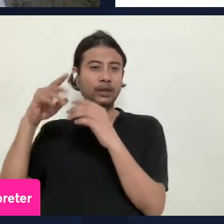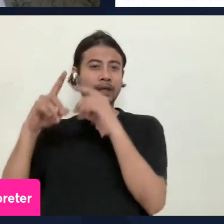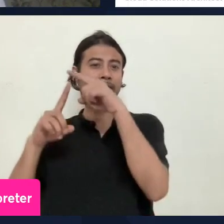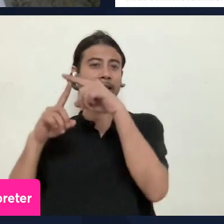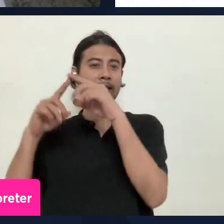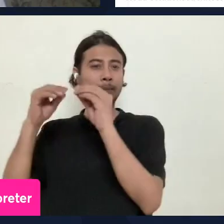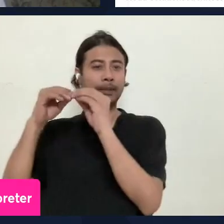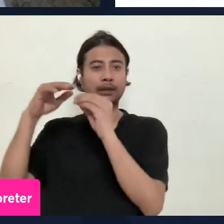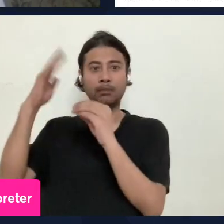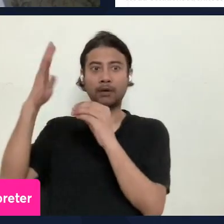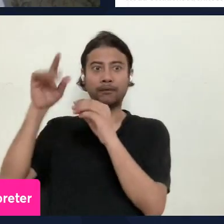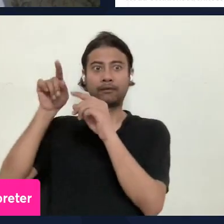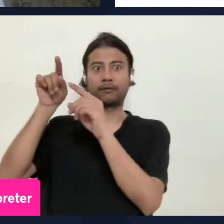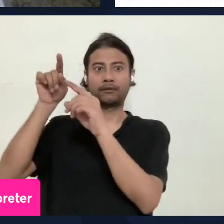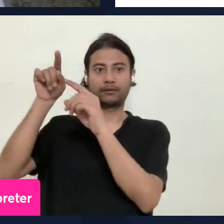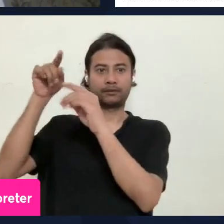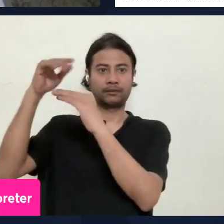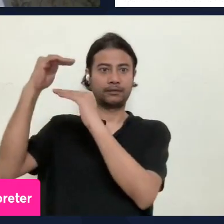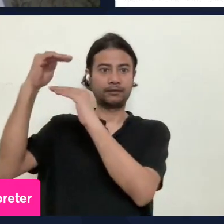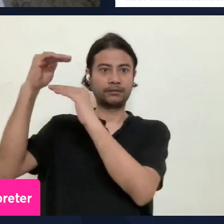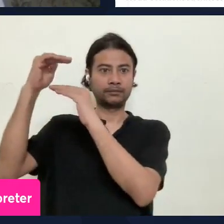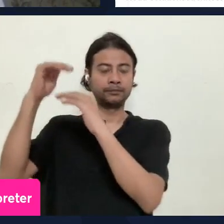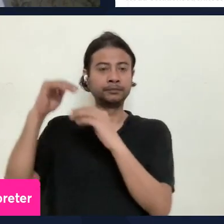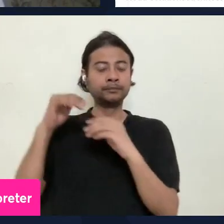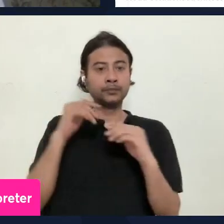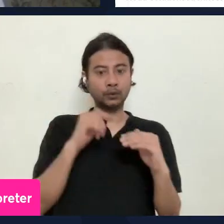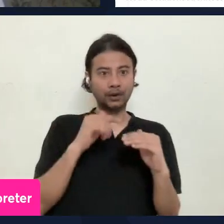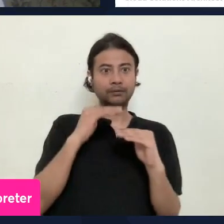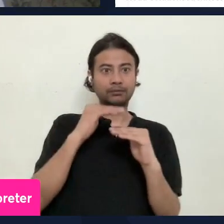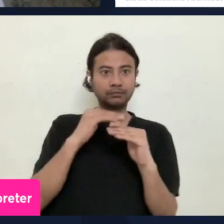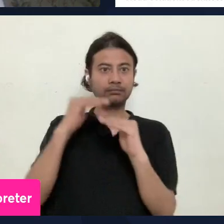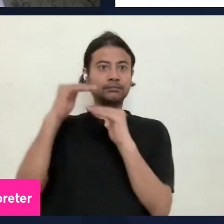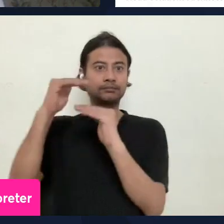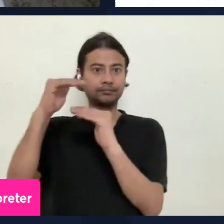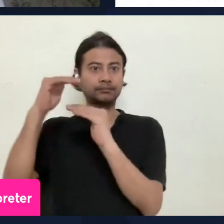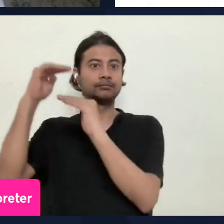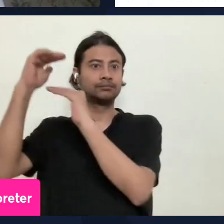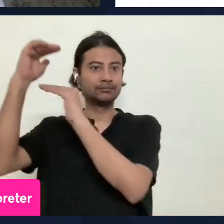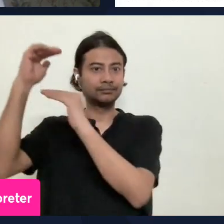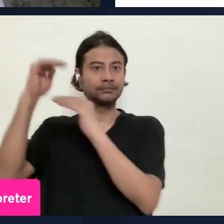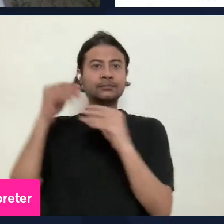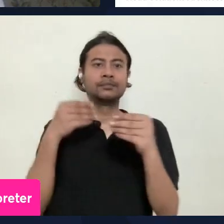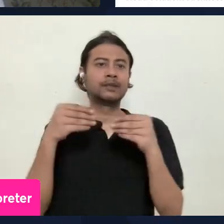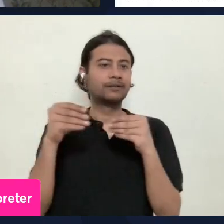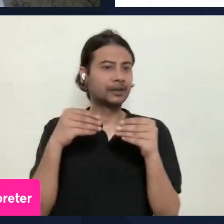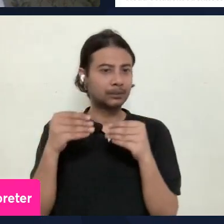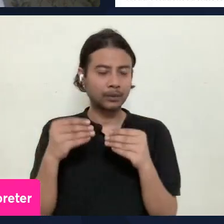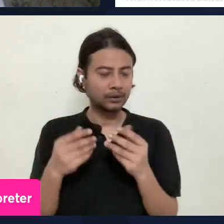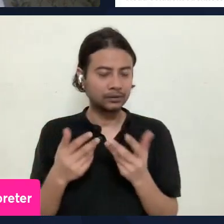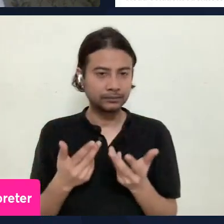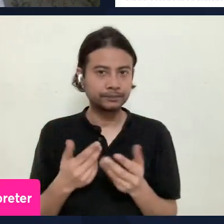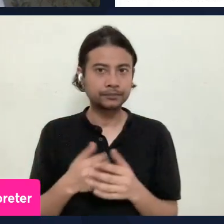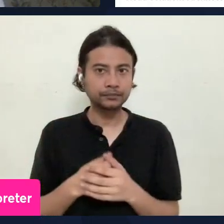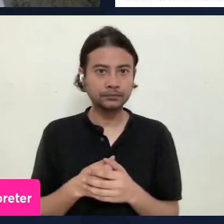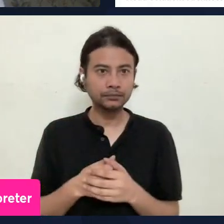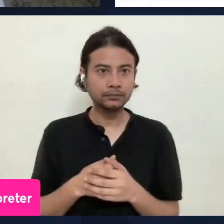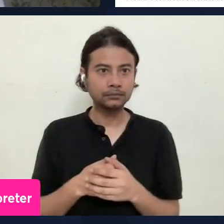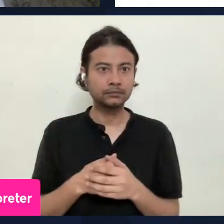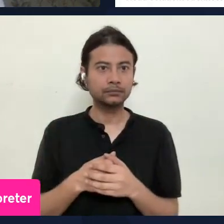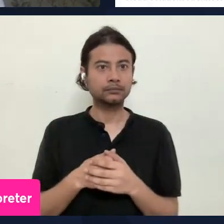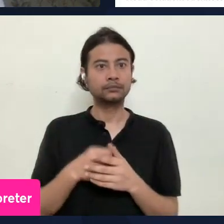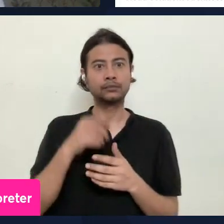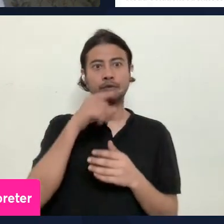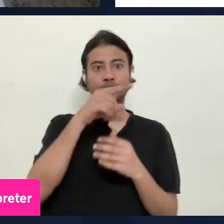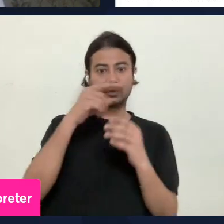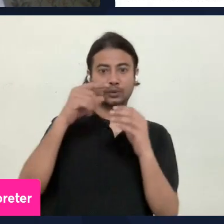the name alludes to, much more flexible. Essentially, it breaks it out into a capacity metric and a throughput